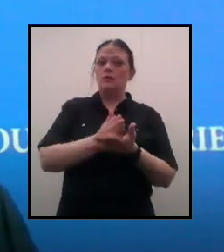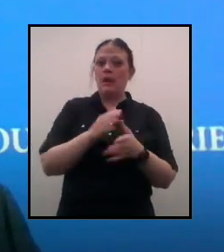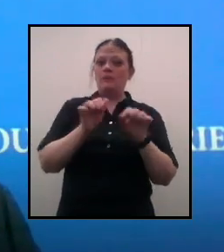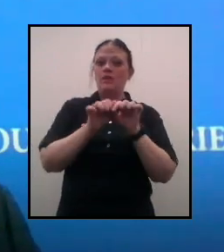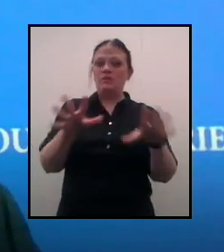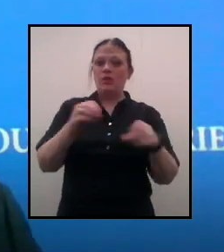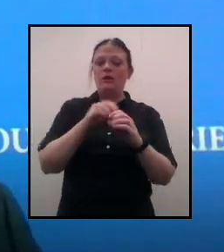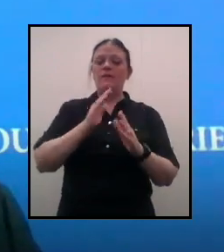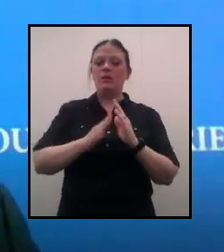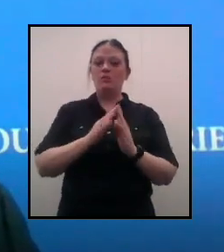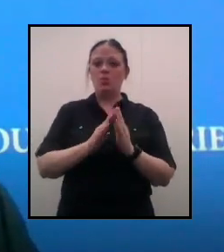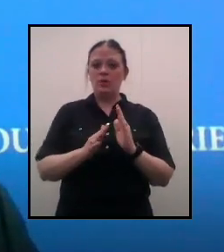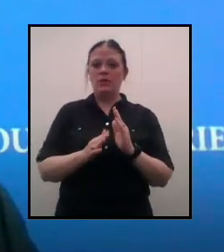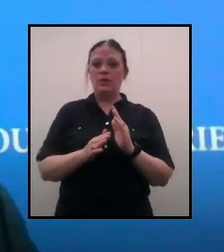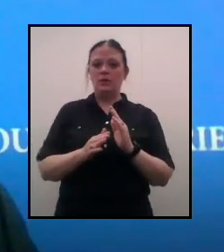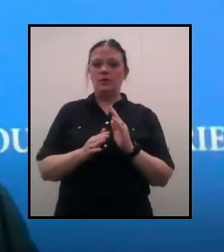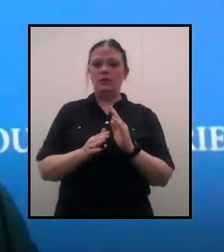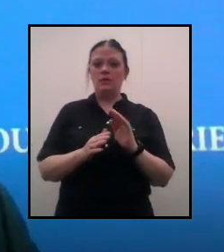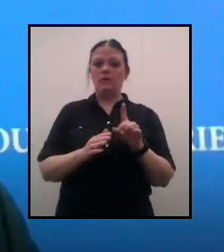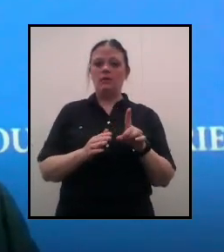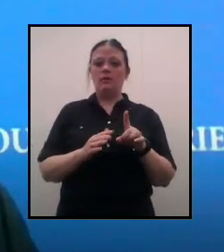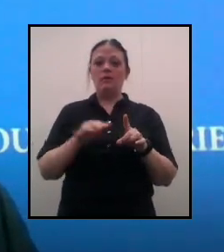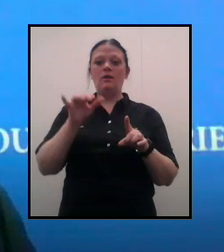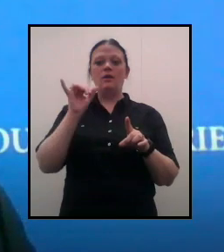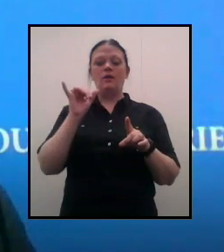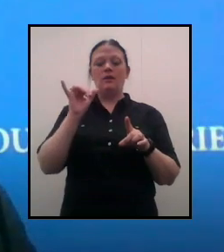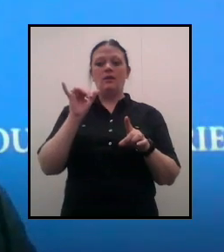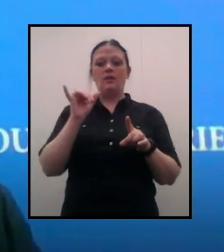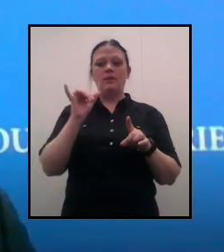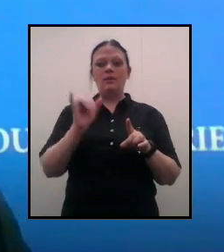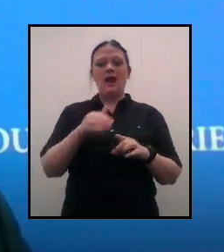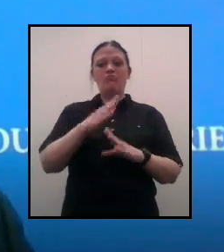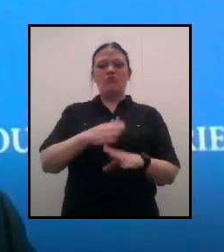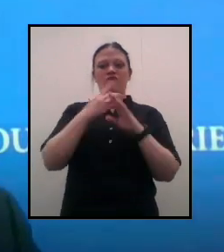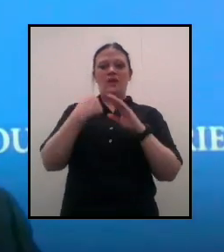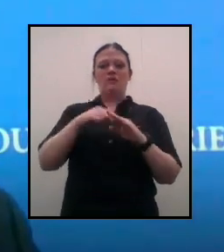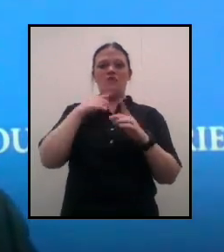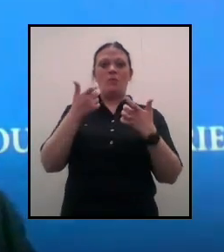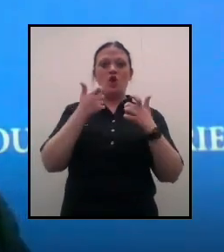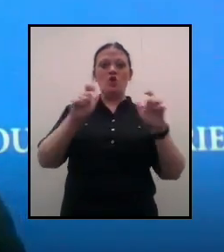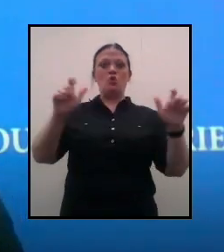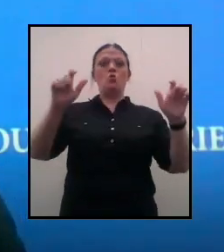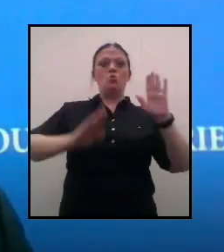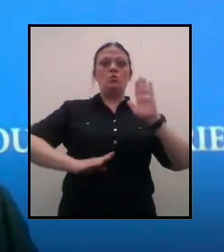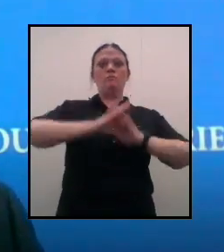in the community, that has prevented us from having that huge spike of